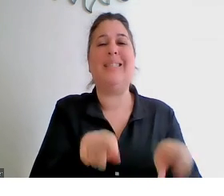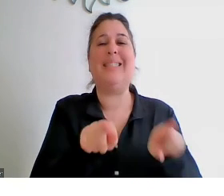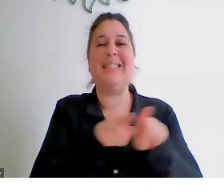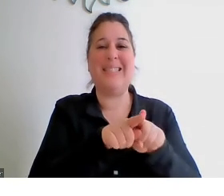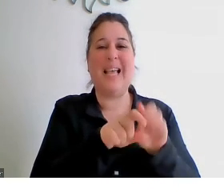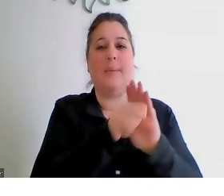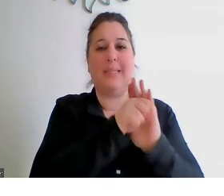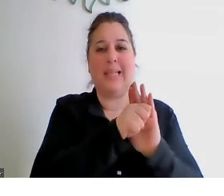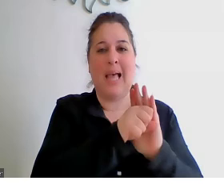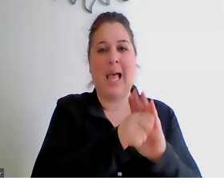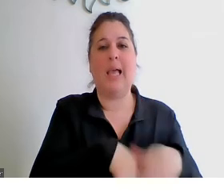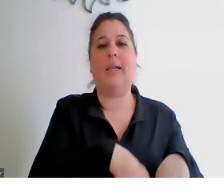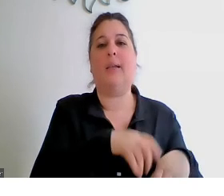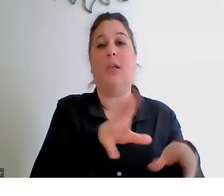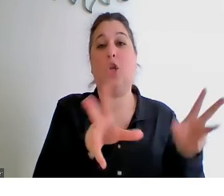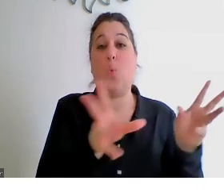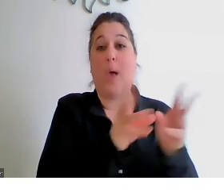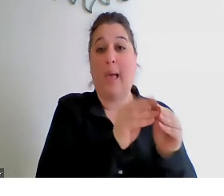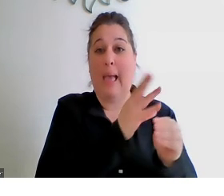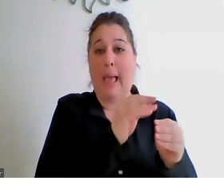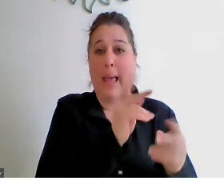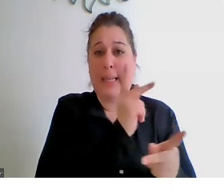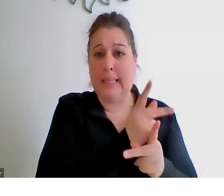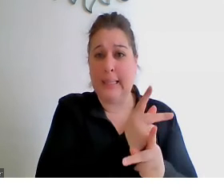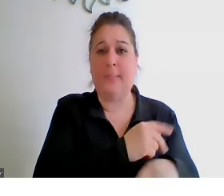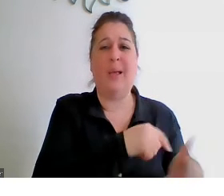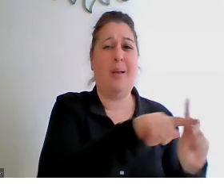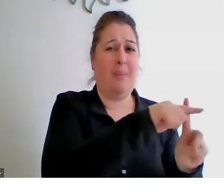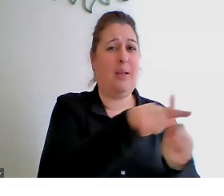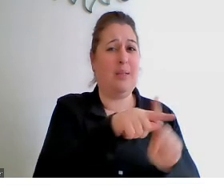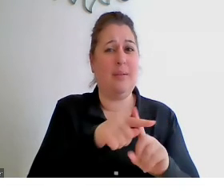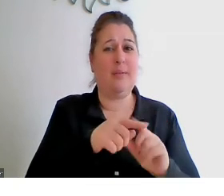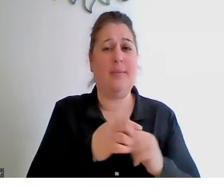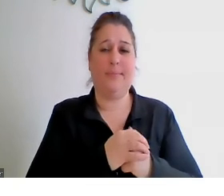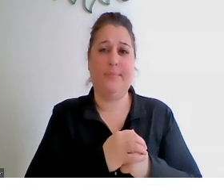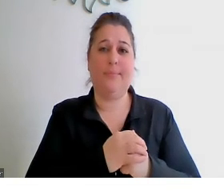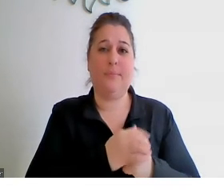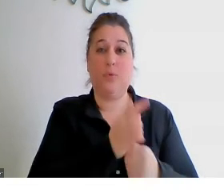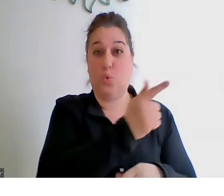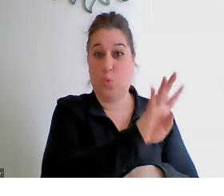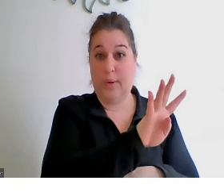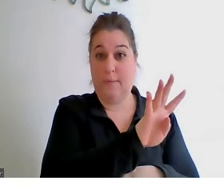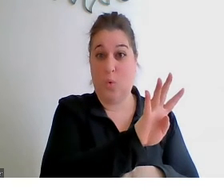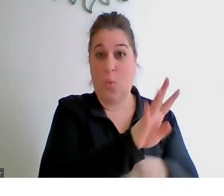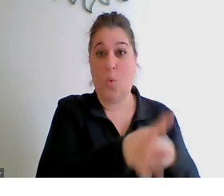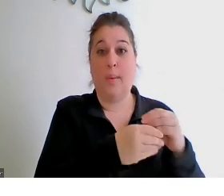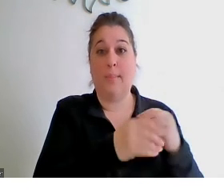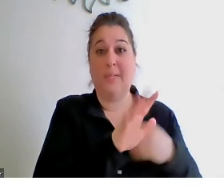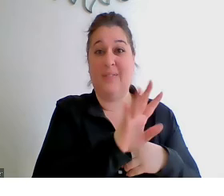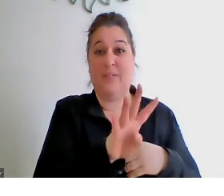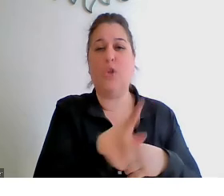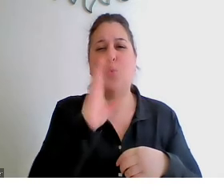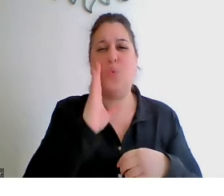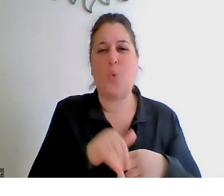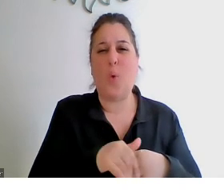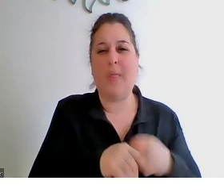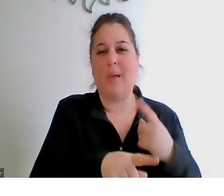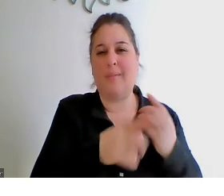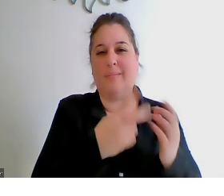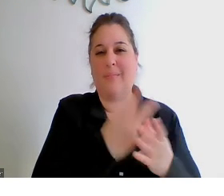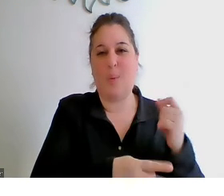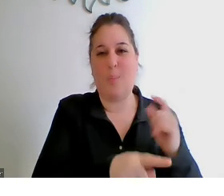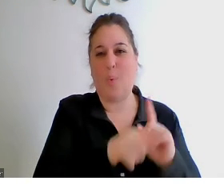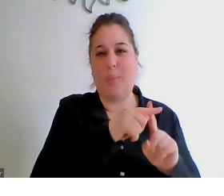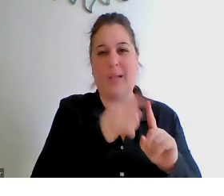They're both positives. Remember, if you don't see a positive in front of the number, it's positive. So I'm going to do 24